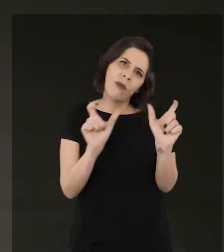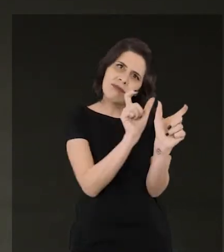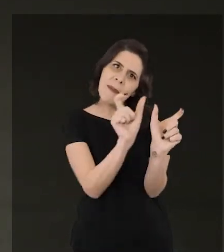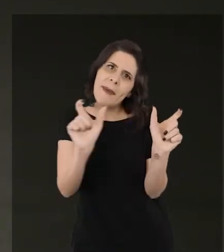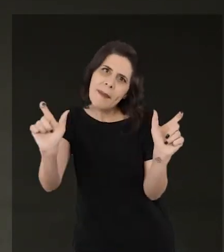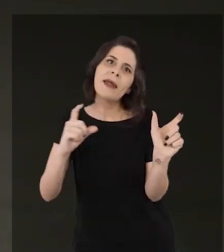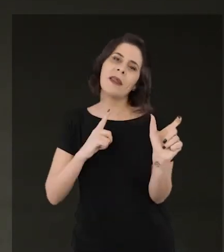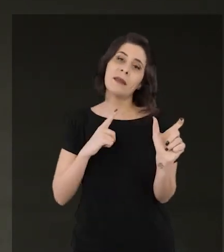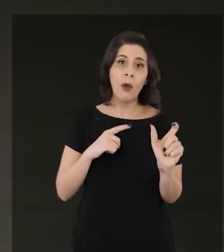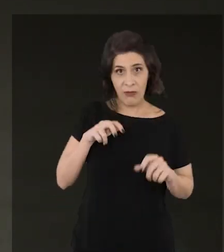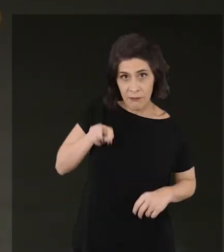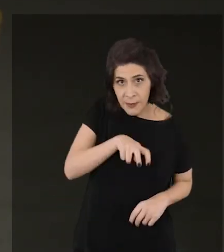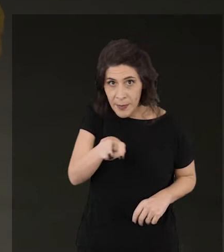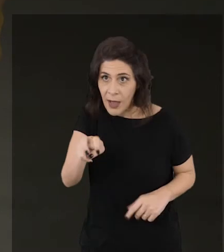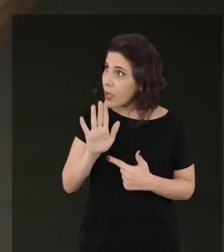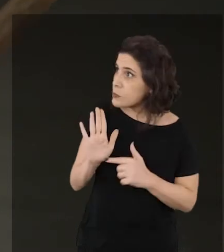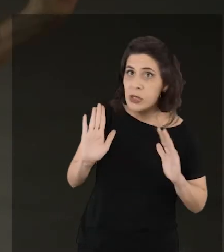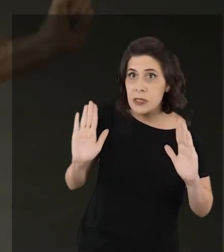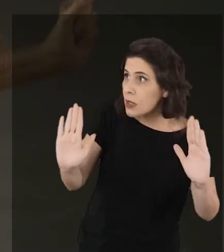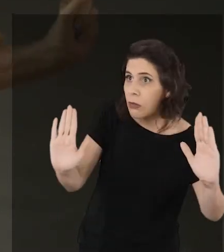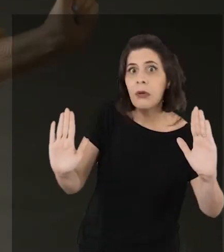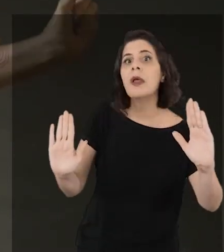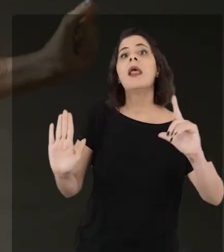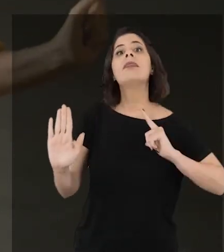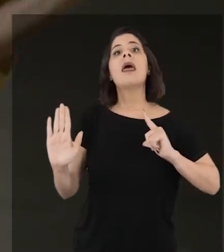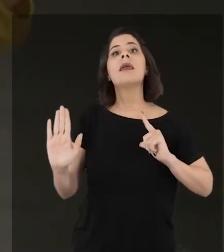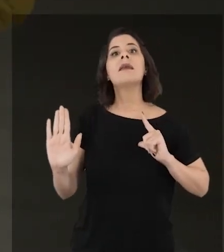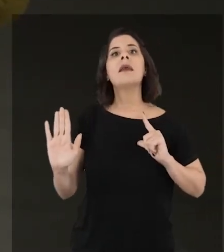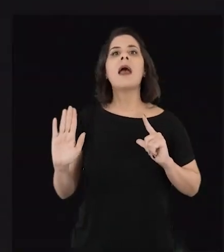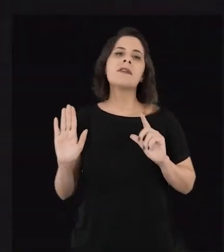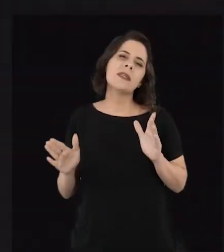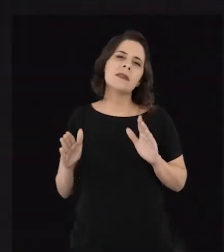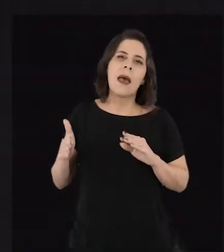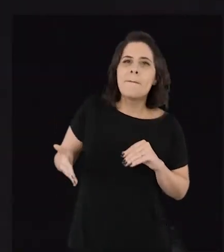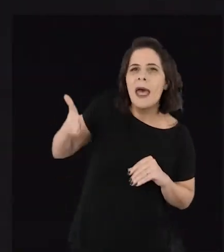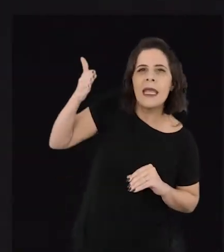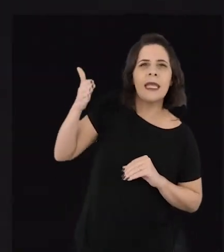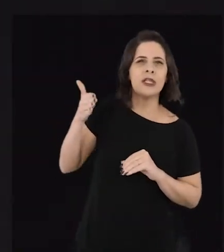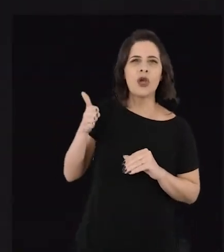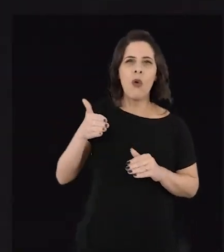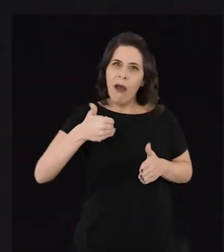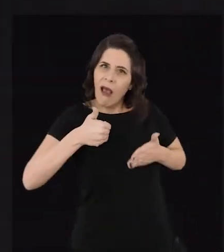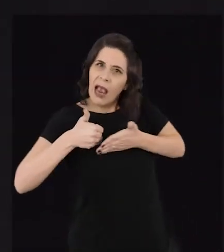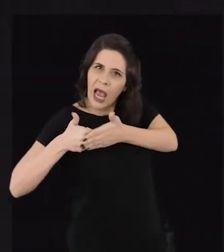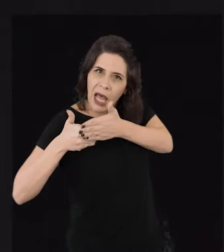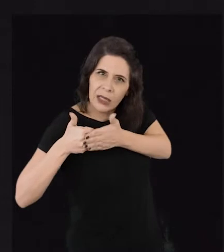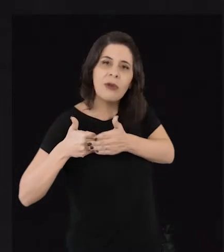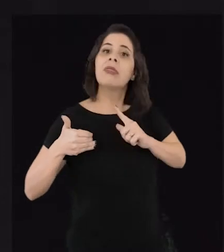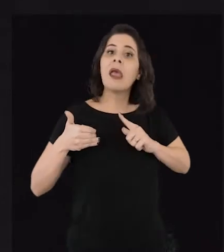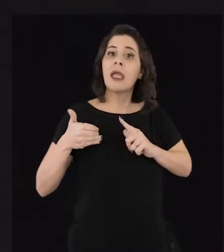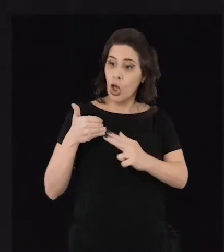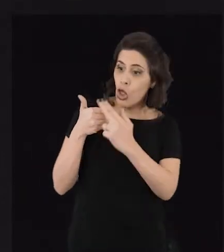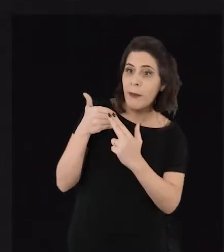throughout the exhibition, in you know, edges are written the women's